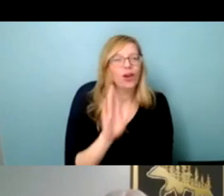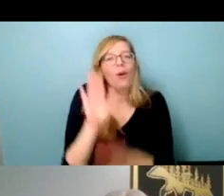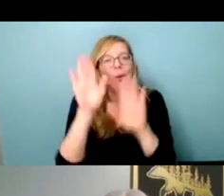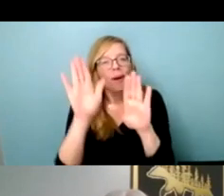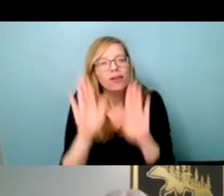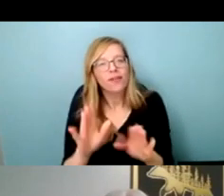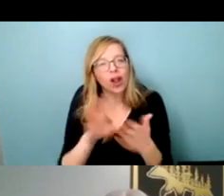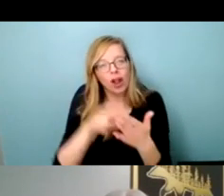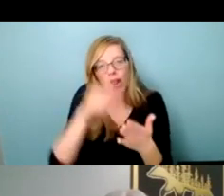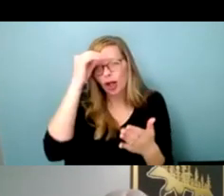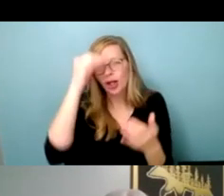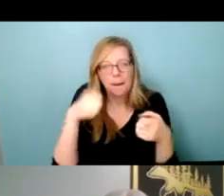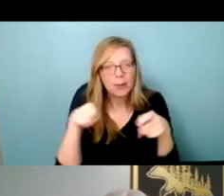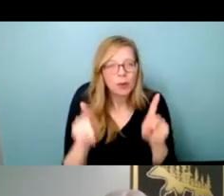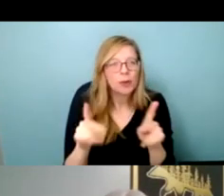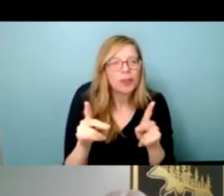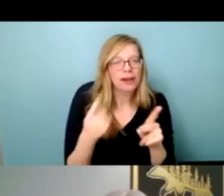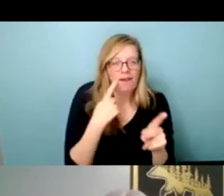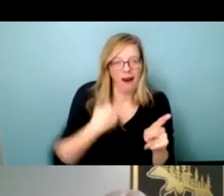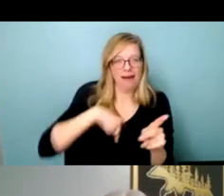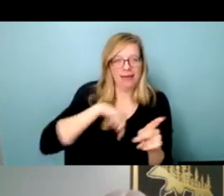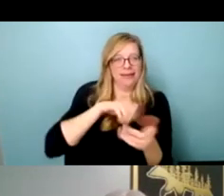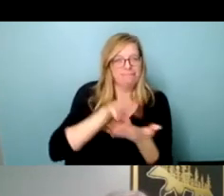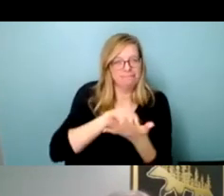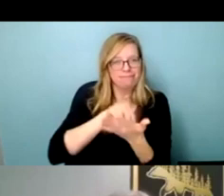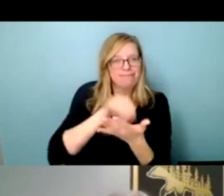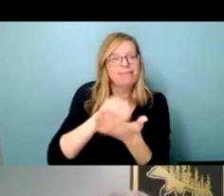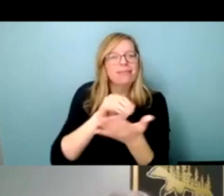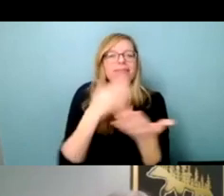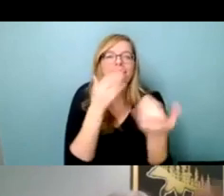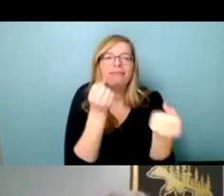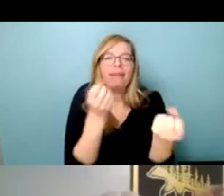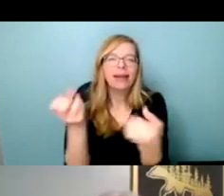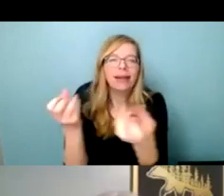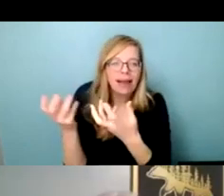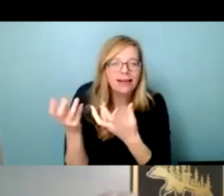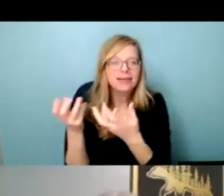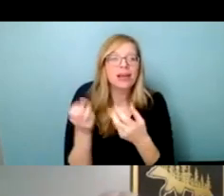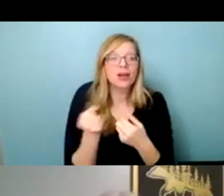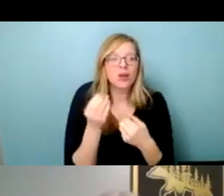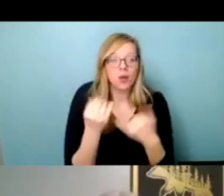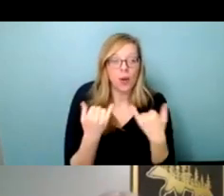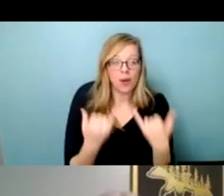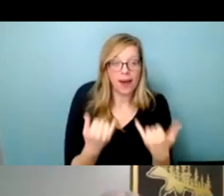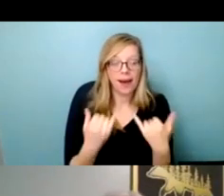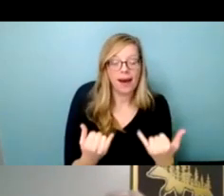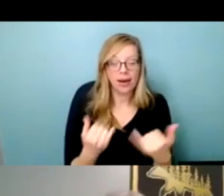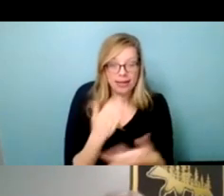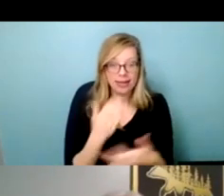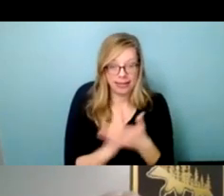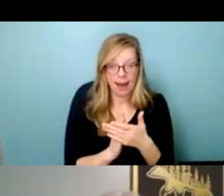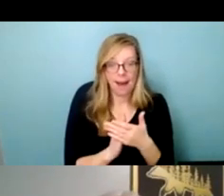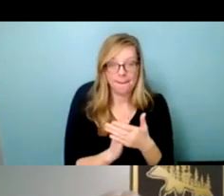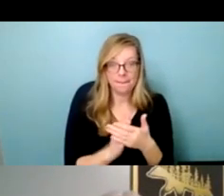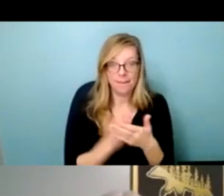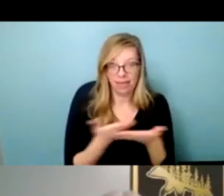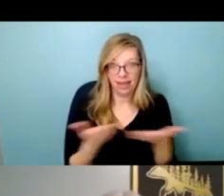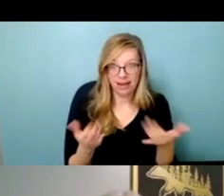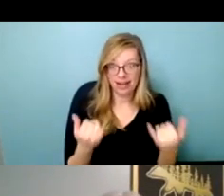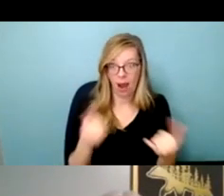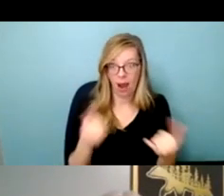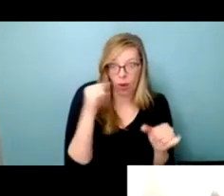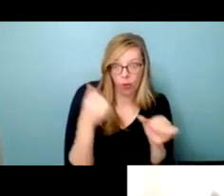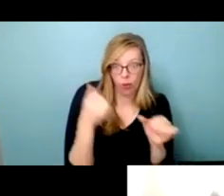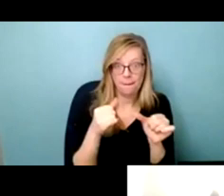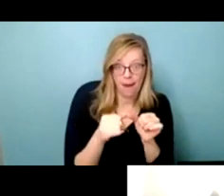insight that you were all able to share. We're extremely grateful. So, some pieces that I'm going to remind